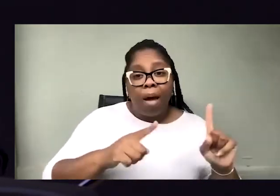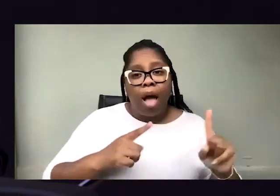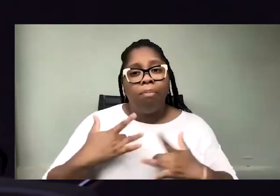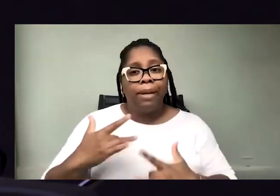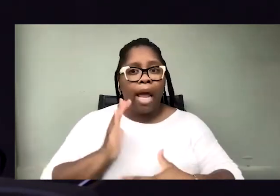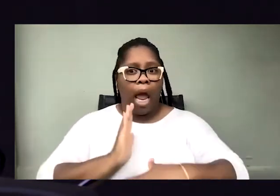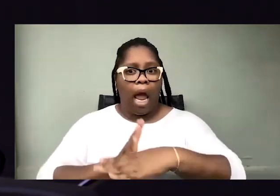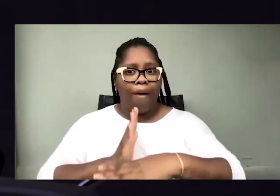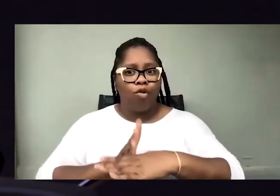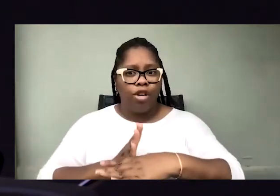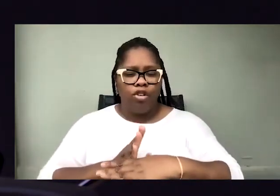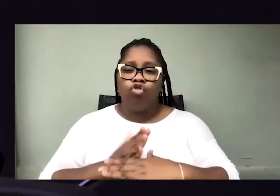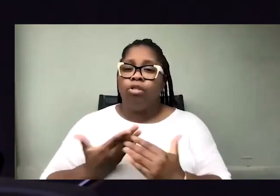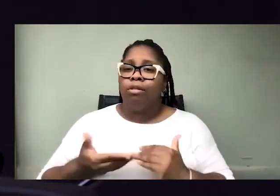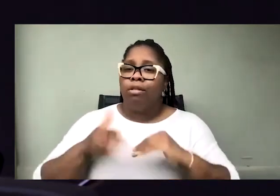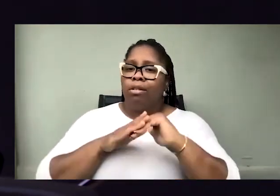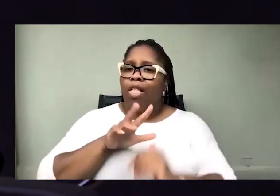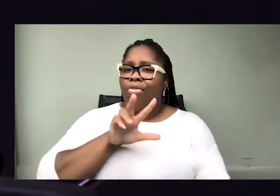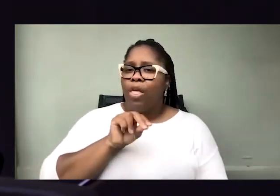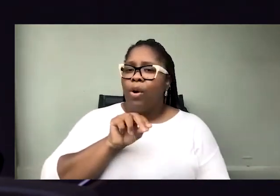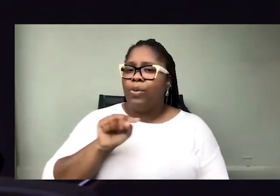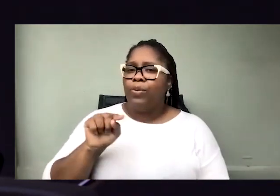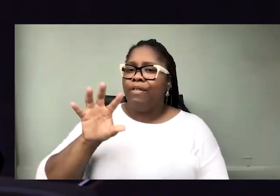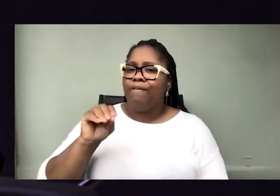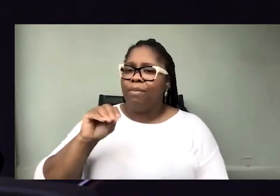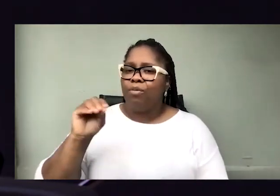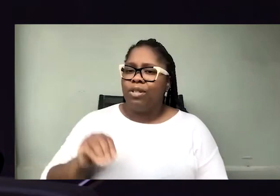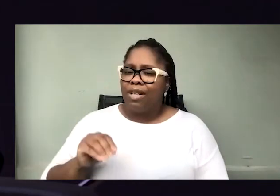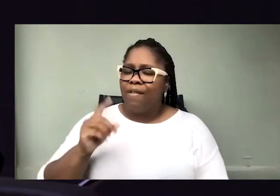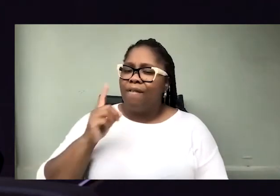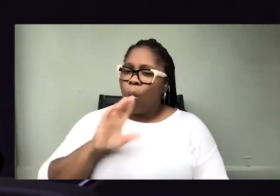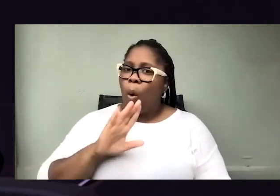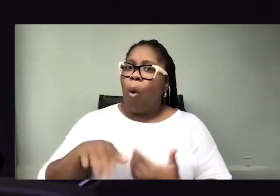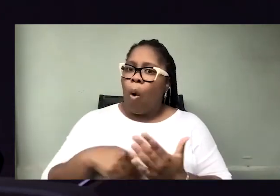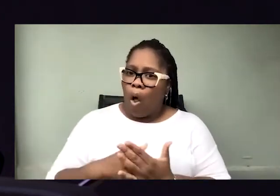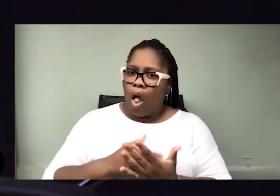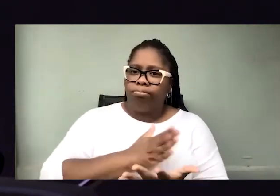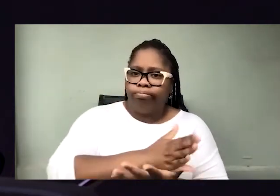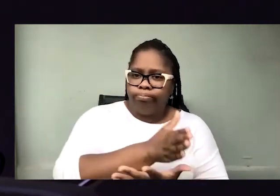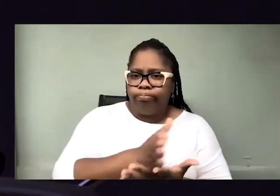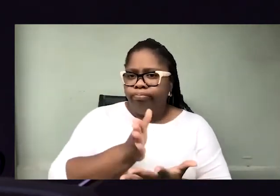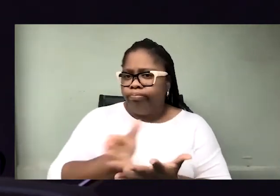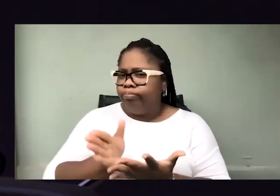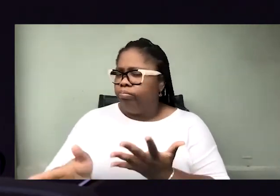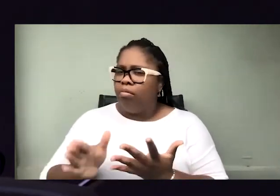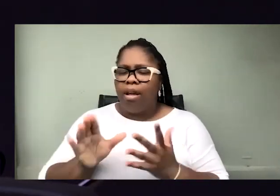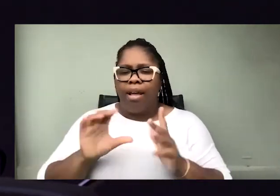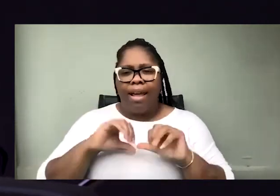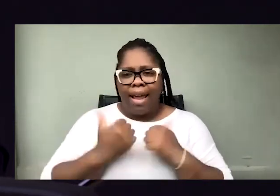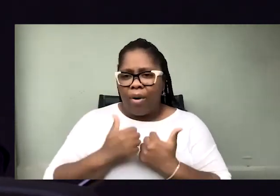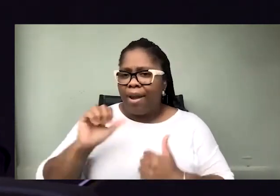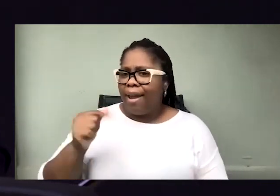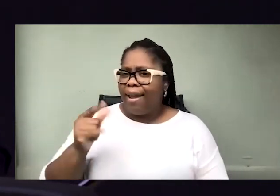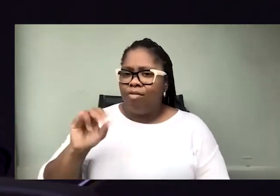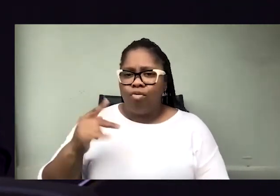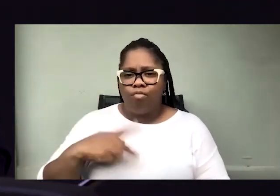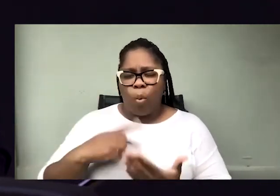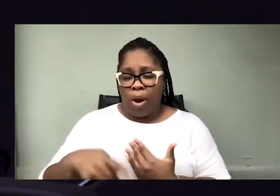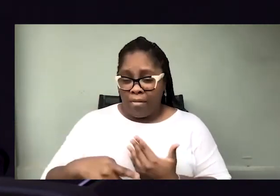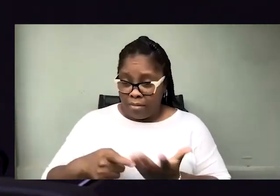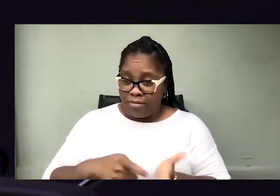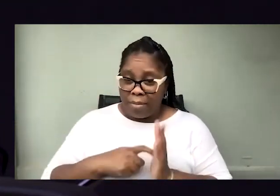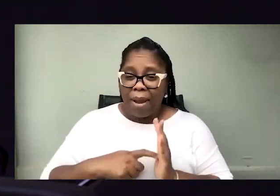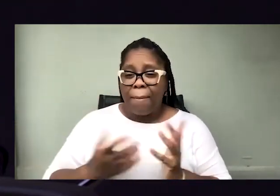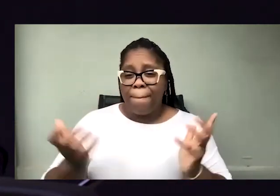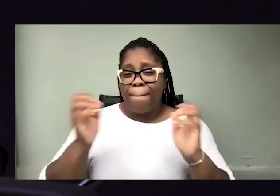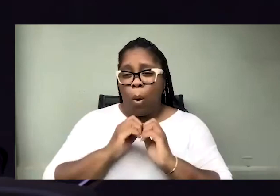an increase of 30 to 50% in all of our area agency on aging programs. So we're